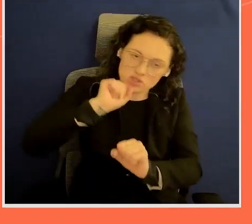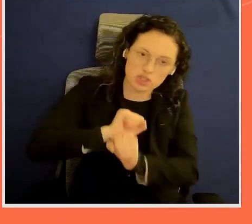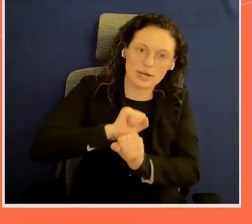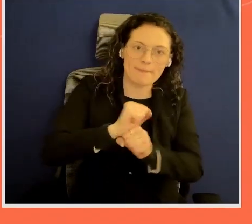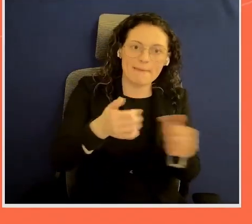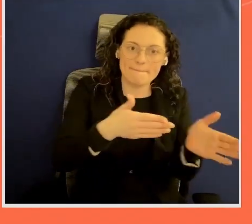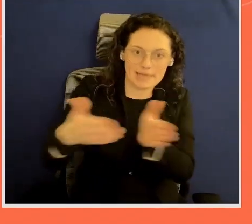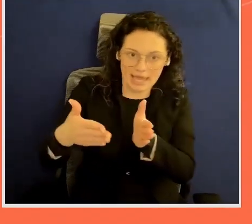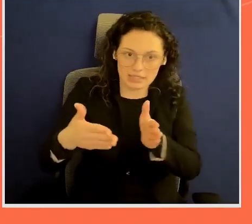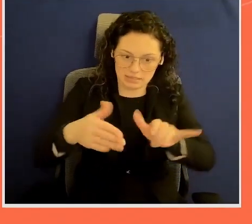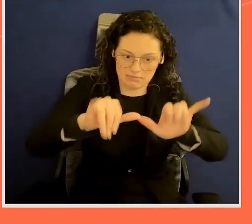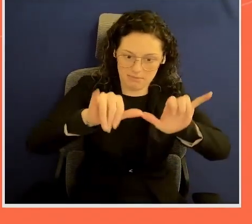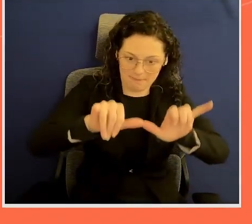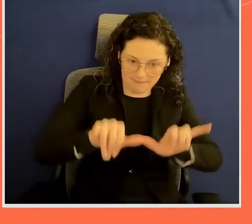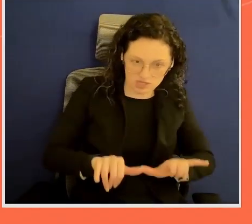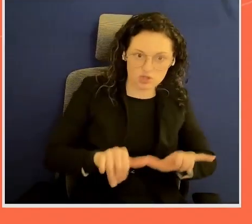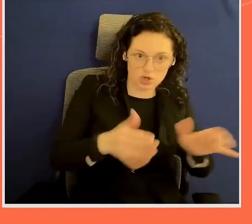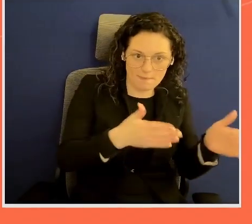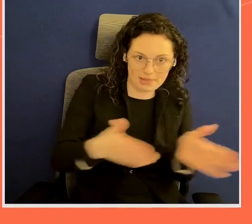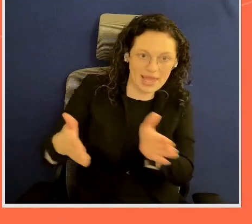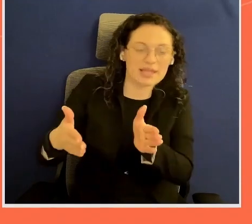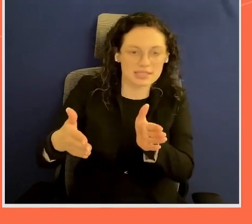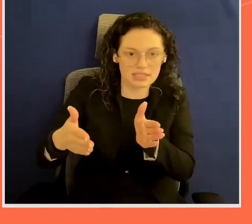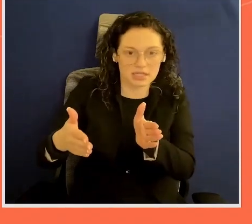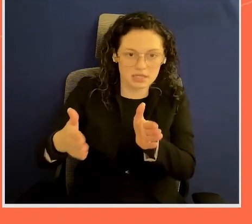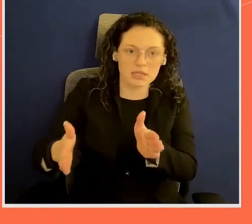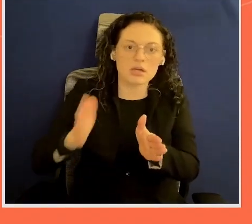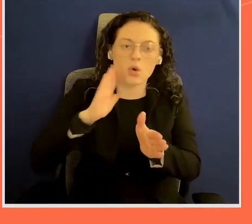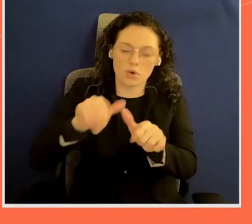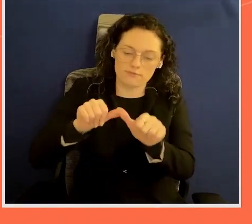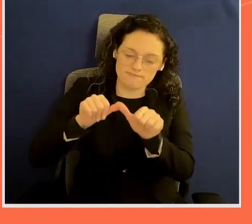one of the rock islands, which you'll see on Friday,